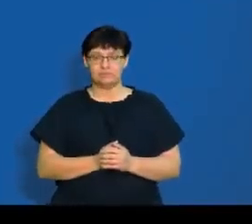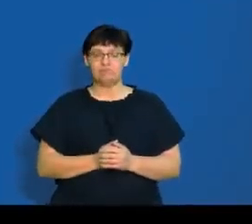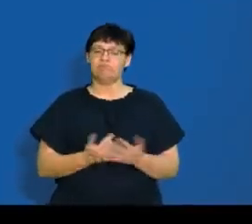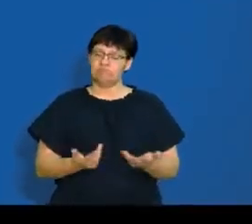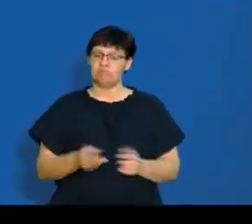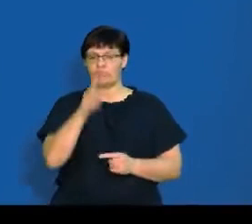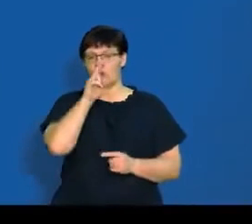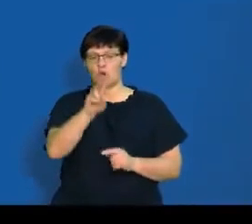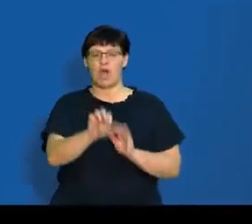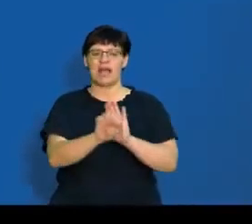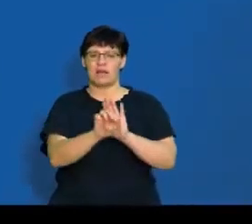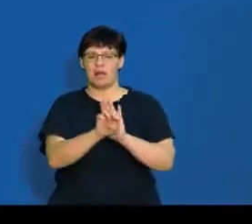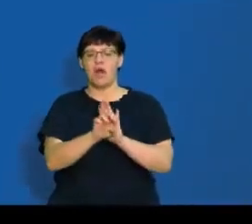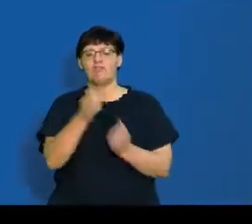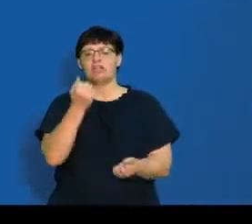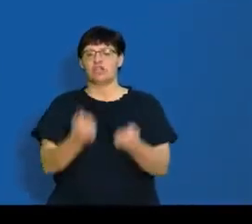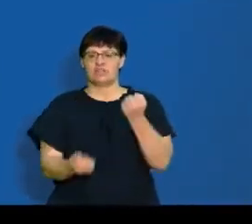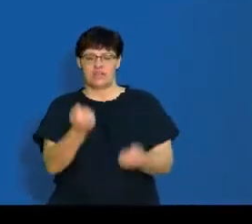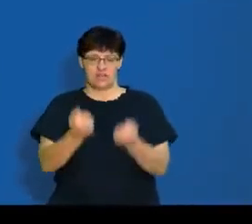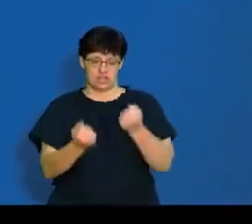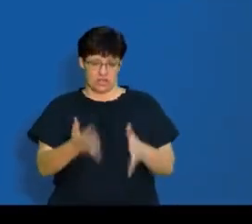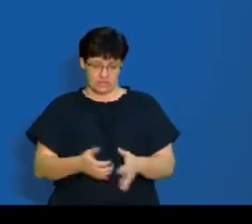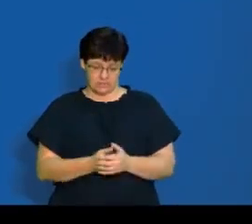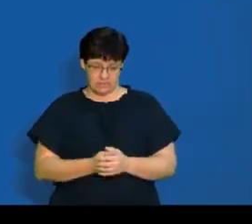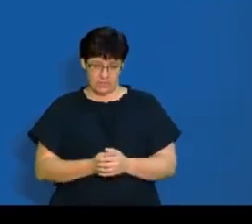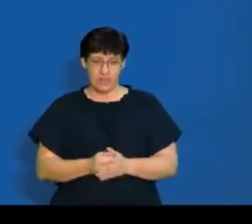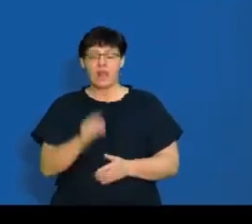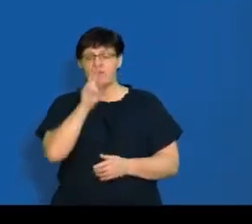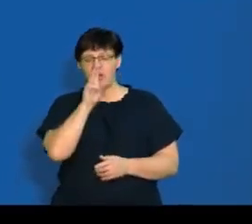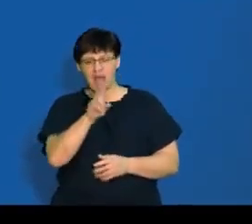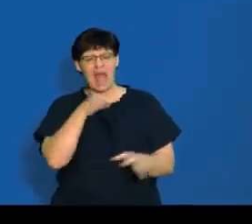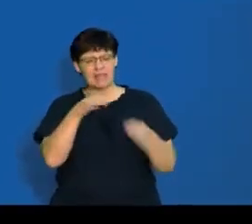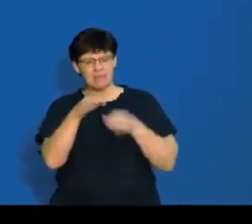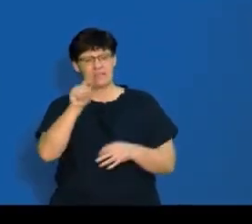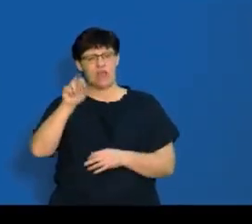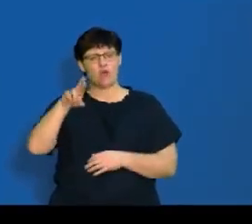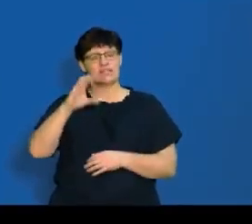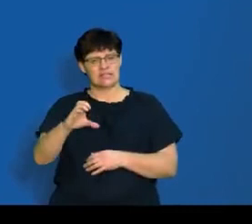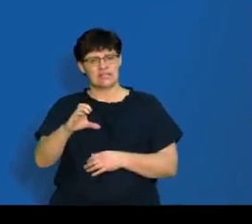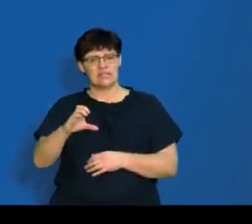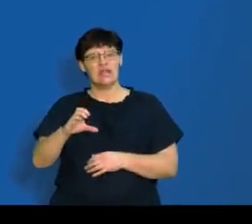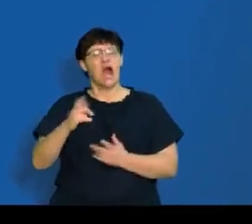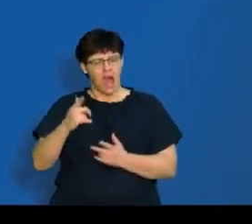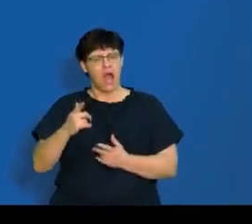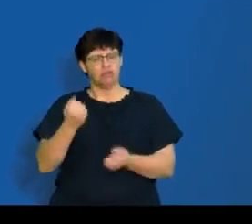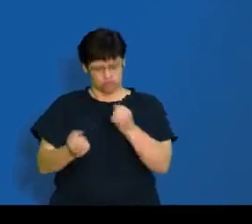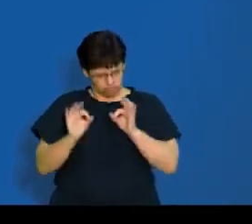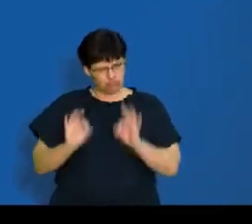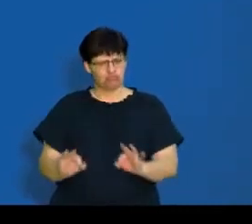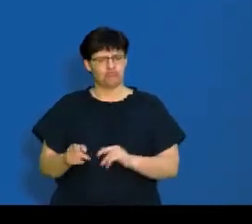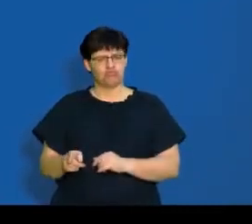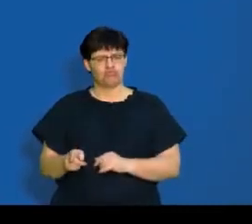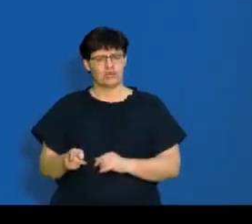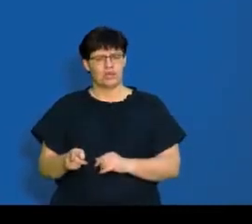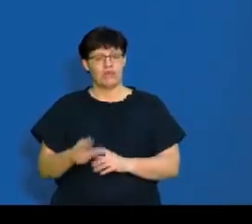So let's look at the example of justification here. Explain whether you think the TRC was justified. Now guys, if